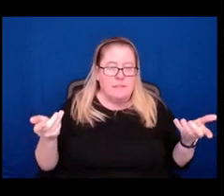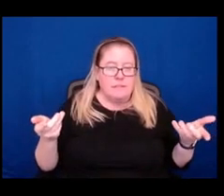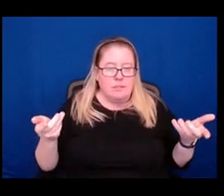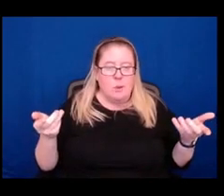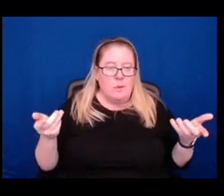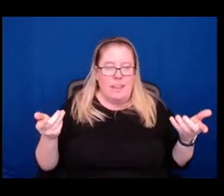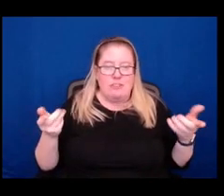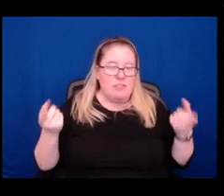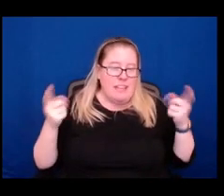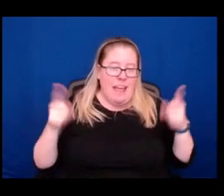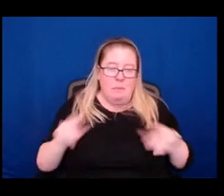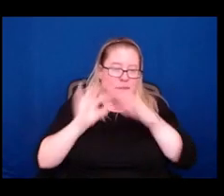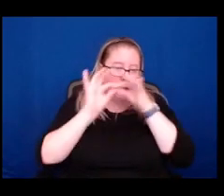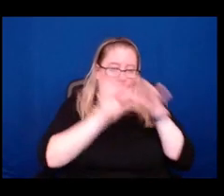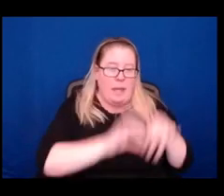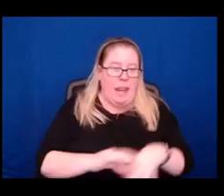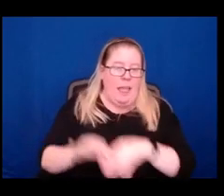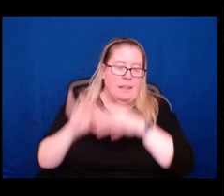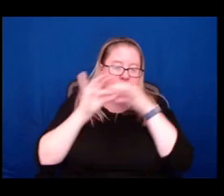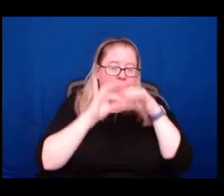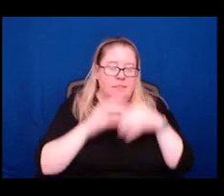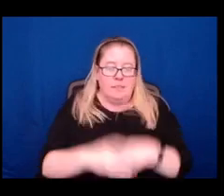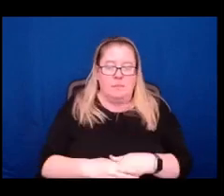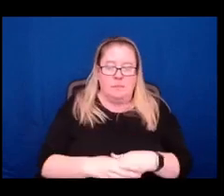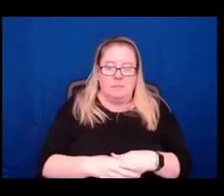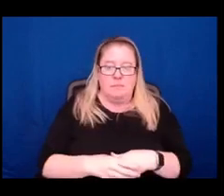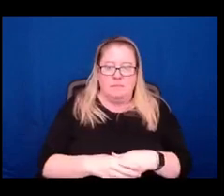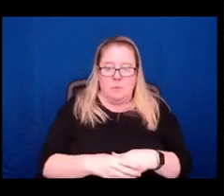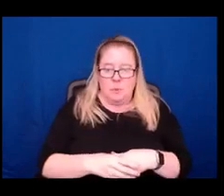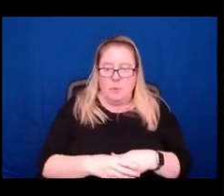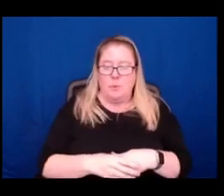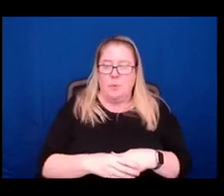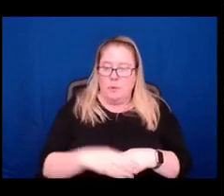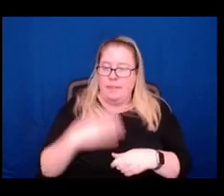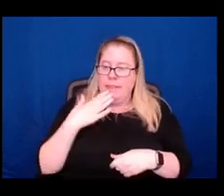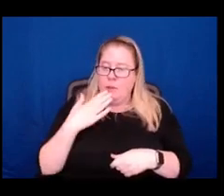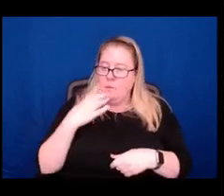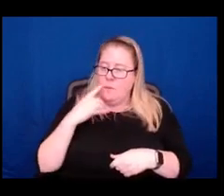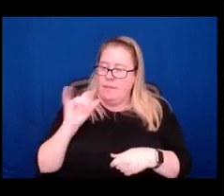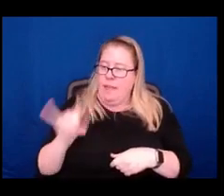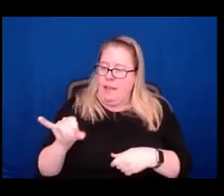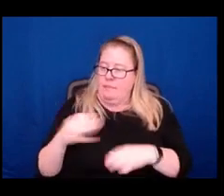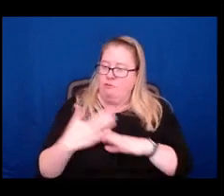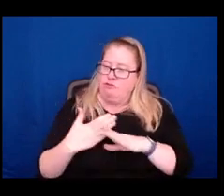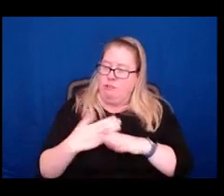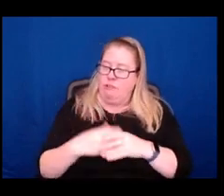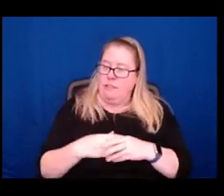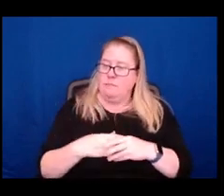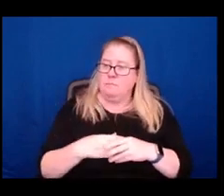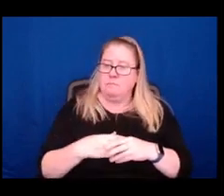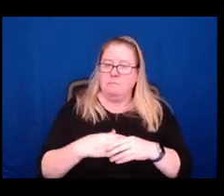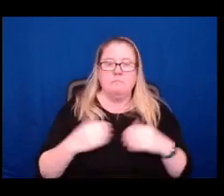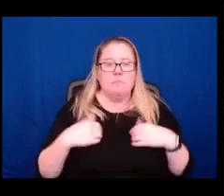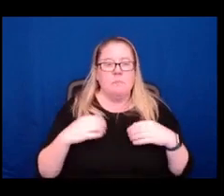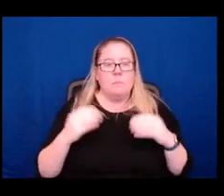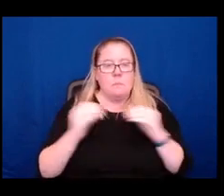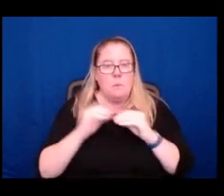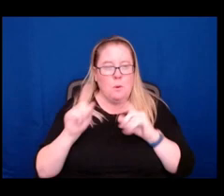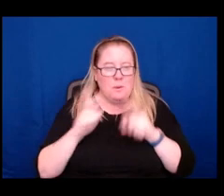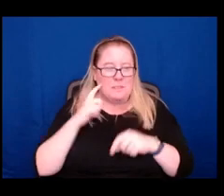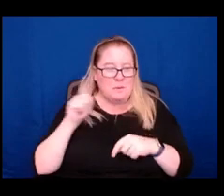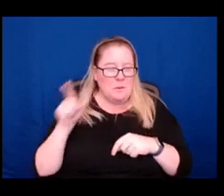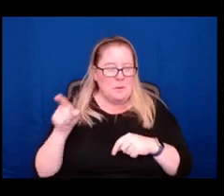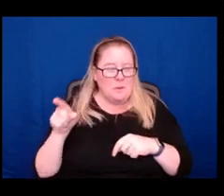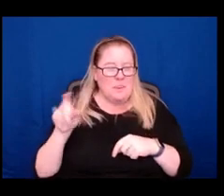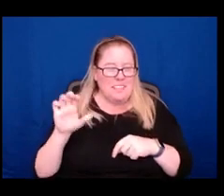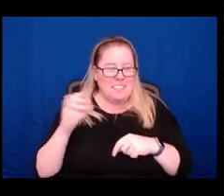the connection there. That is some truth right there. Thank you so much for sharing that. I have more questions for you, Chef